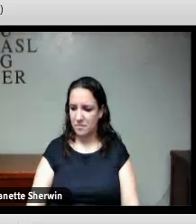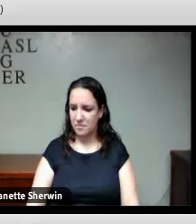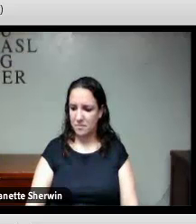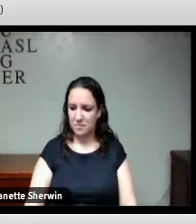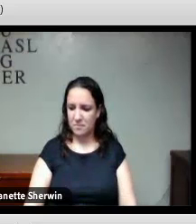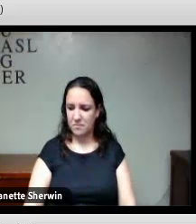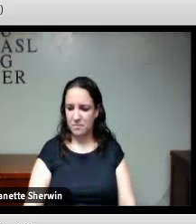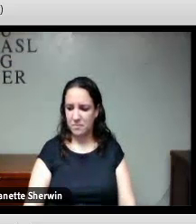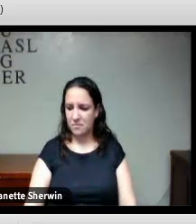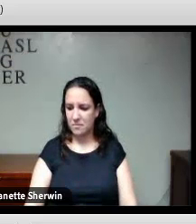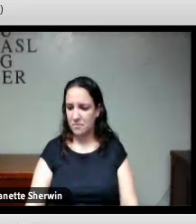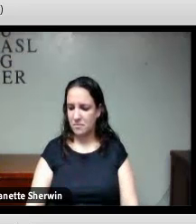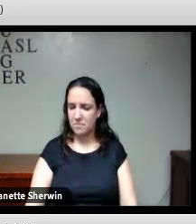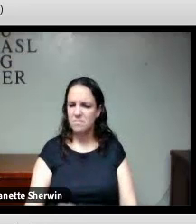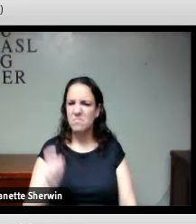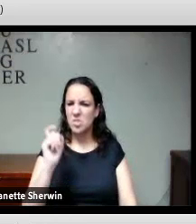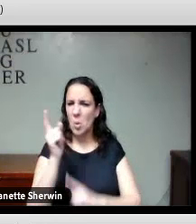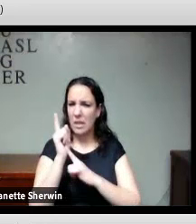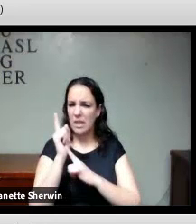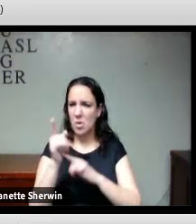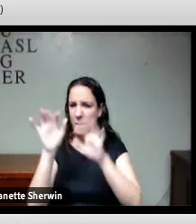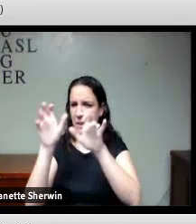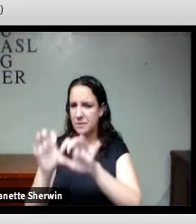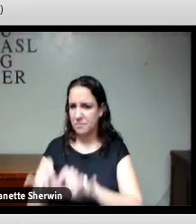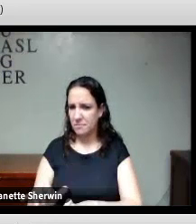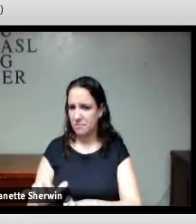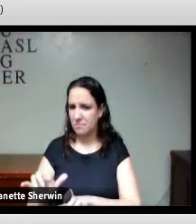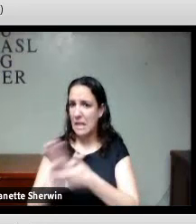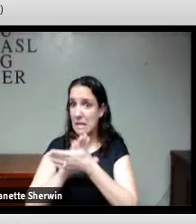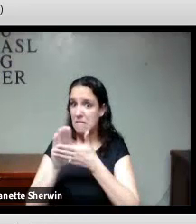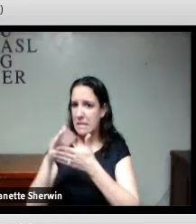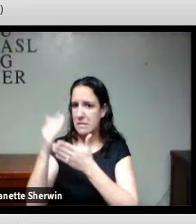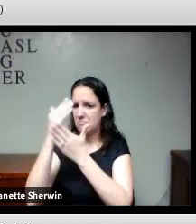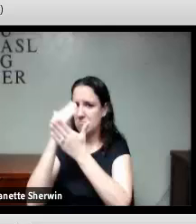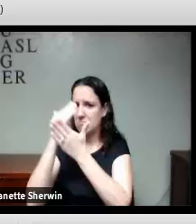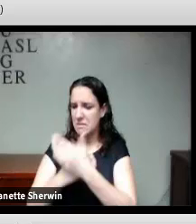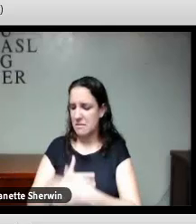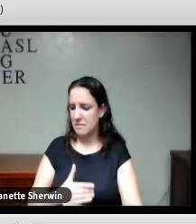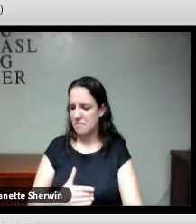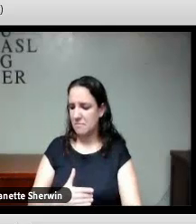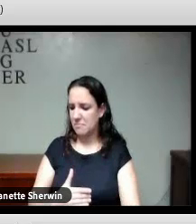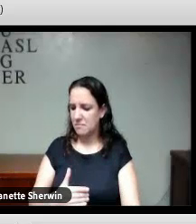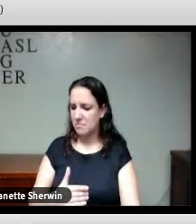you. So I'm going to give you a minute to do that, and then we're going to see if we can create a nice long list.